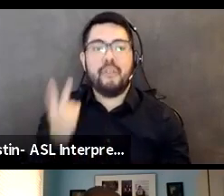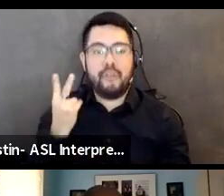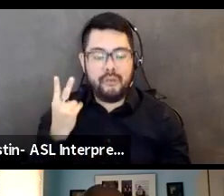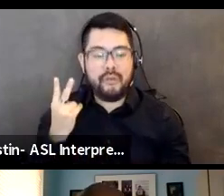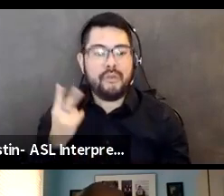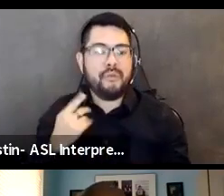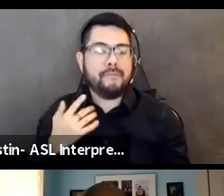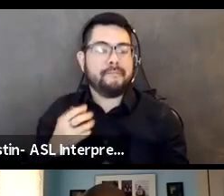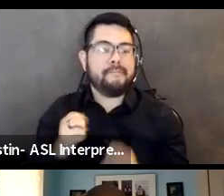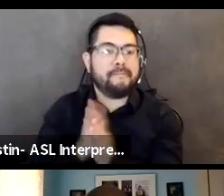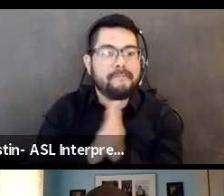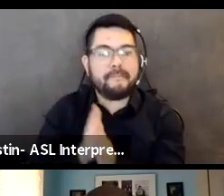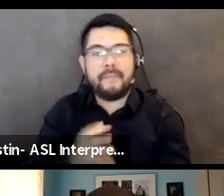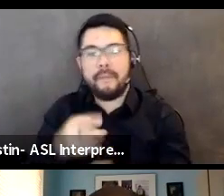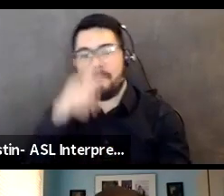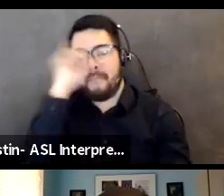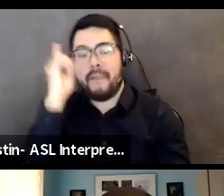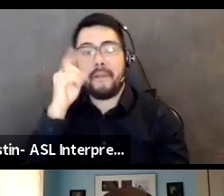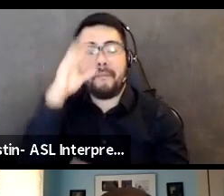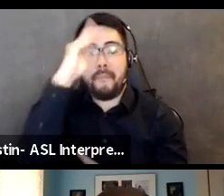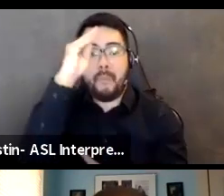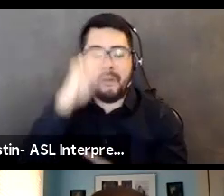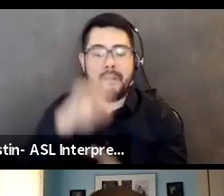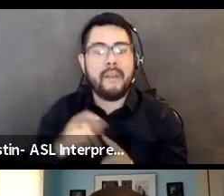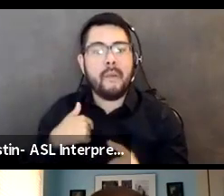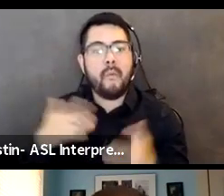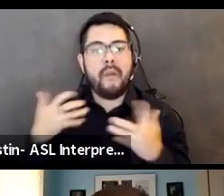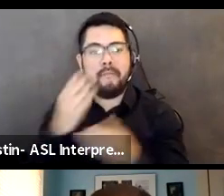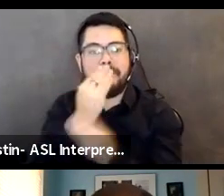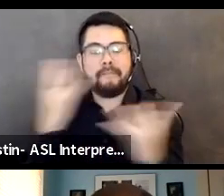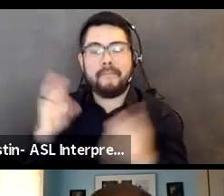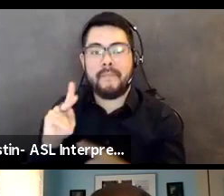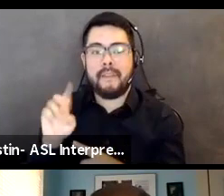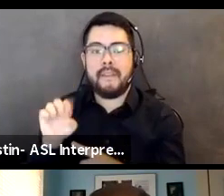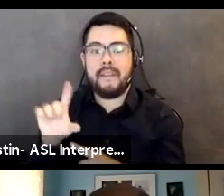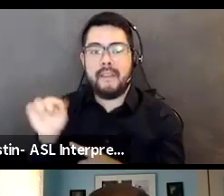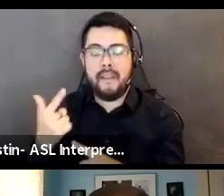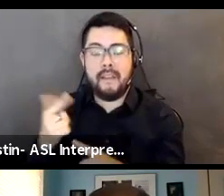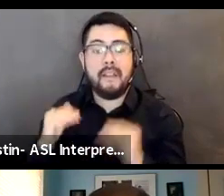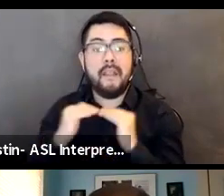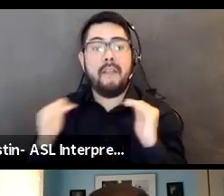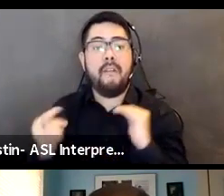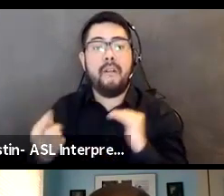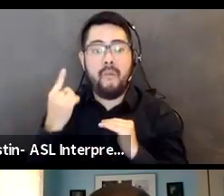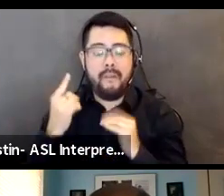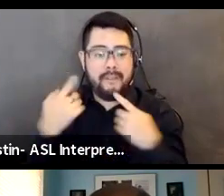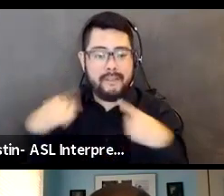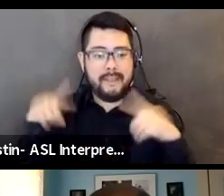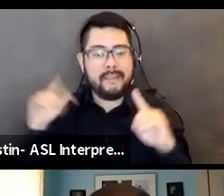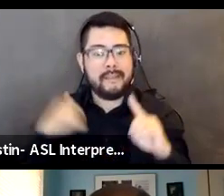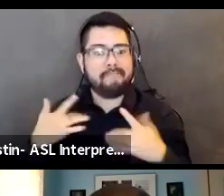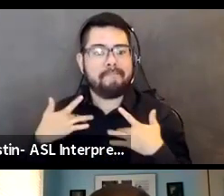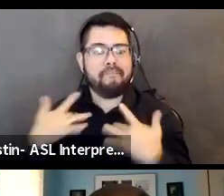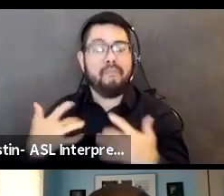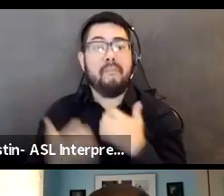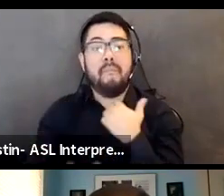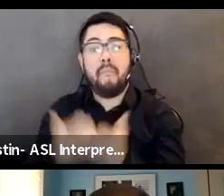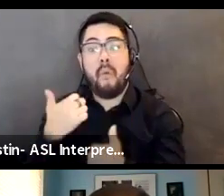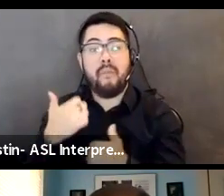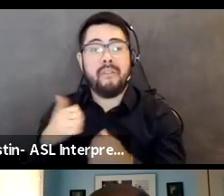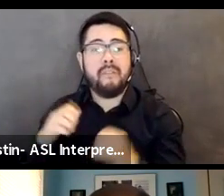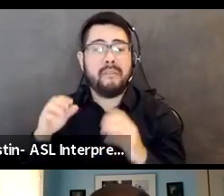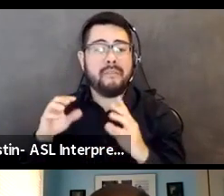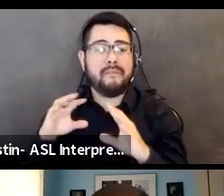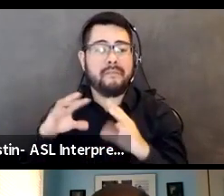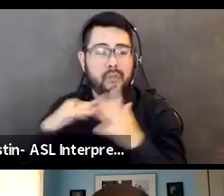boys i am here to speak to you about kellogg a level one plus successful predominantly african-american neighborhood school